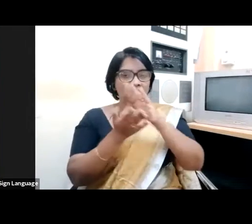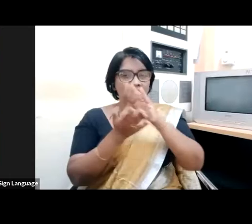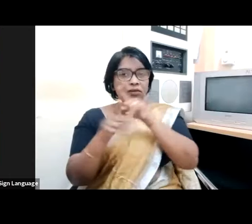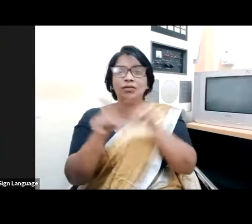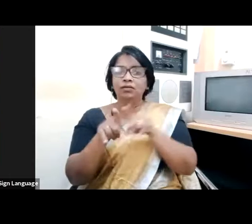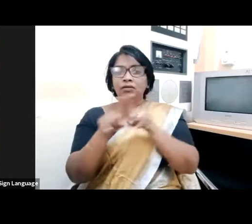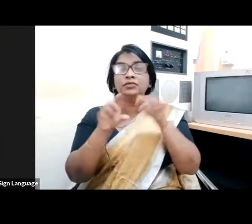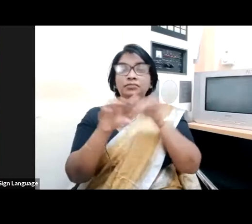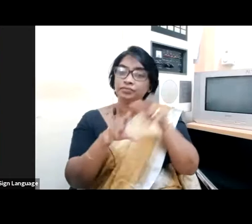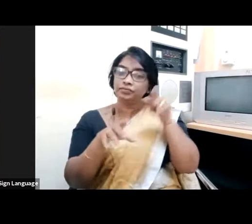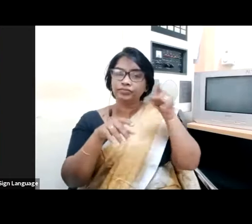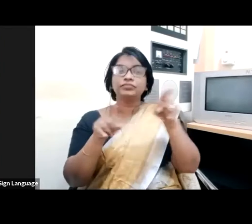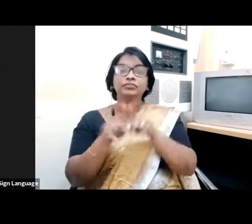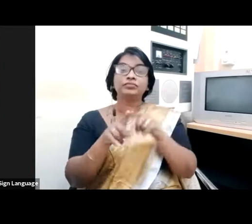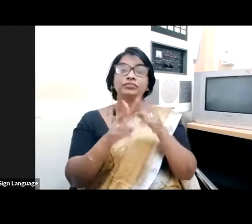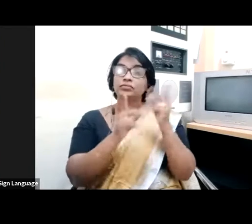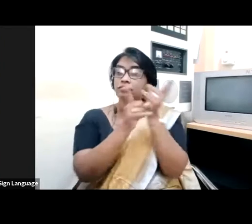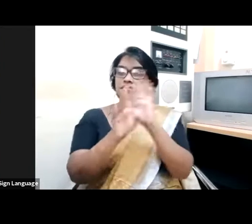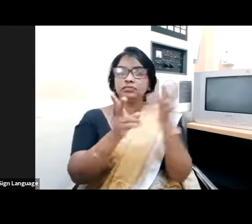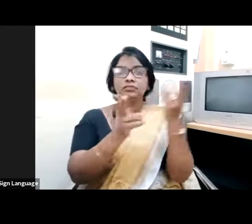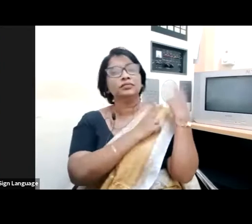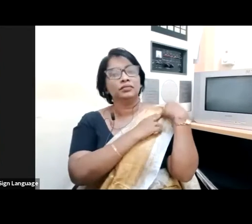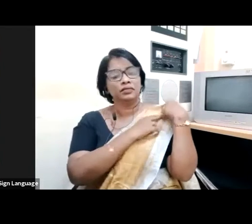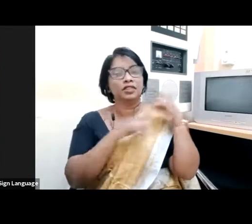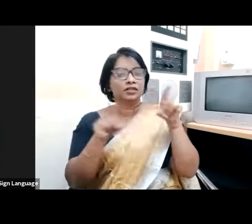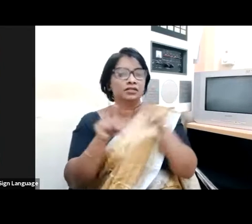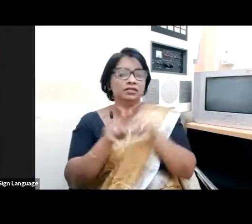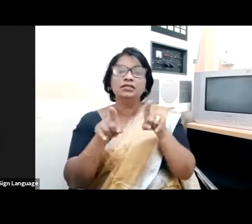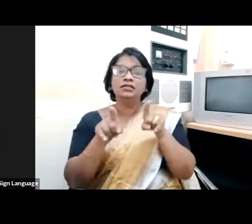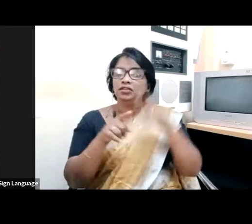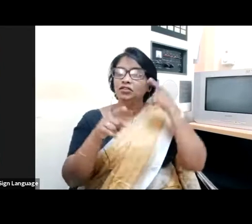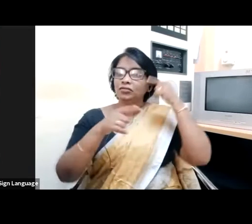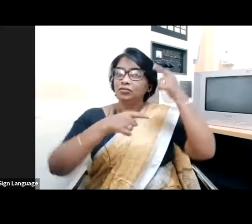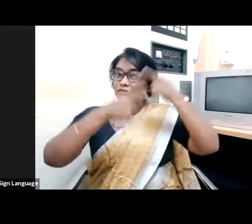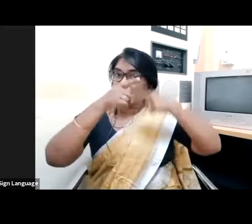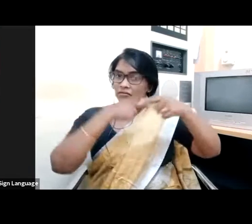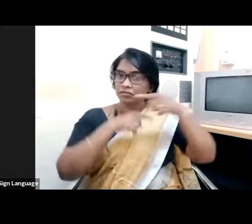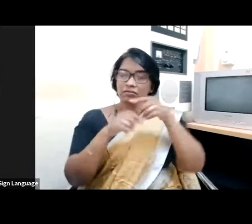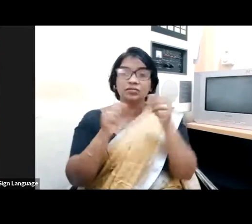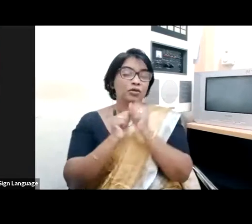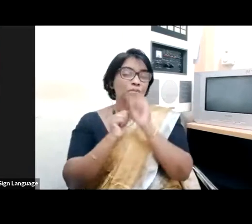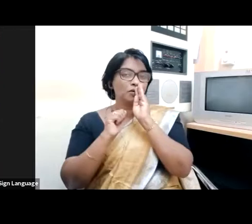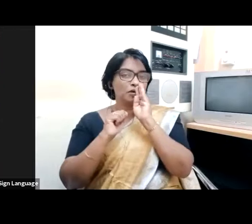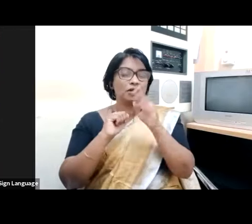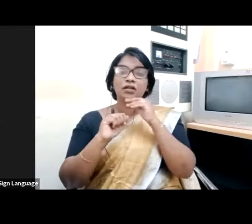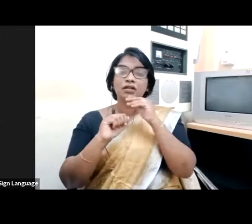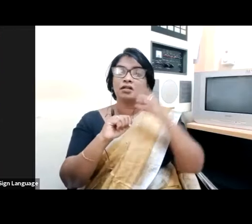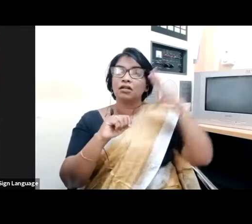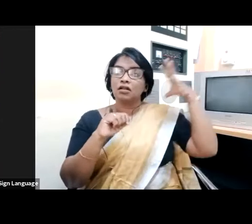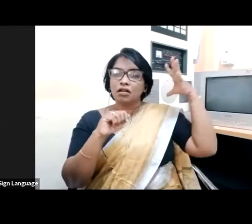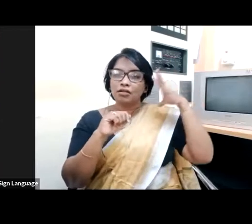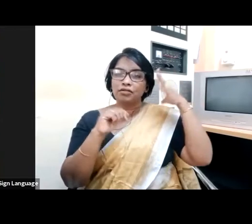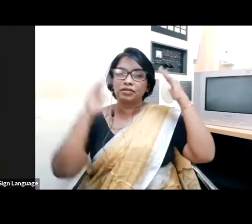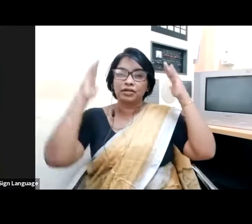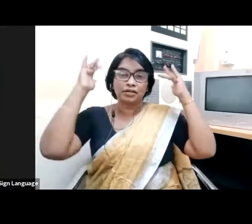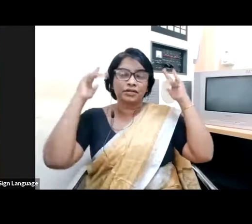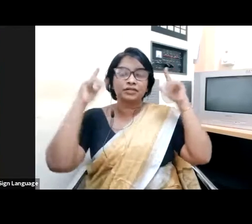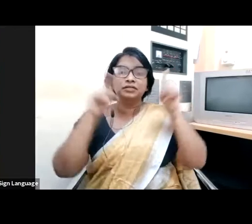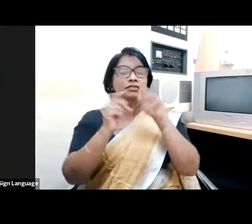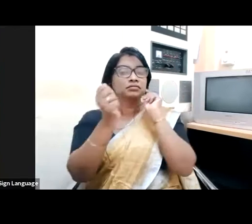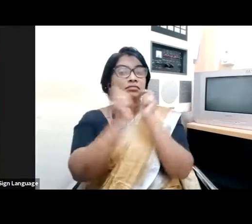to creating a climate emergency and a code red for humanity, which will happen in the next